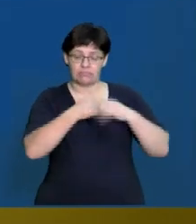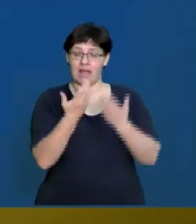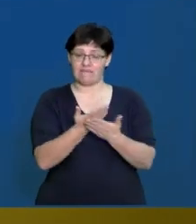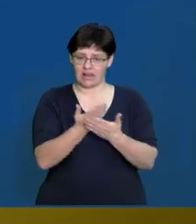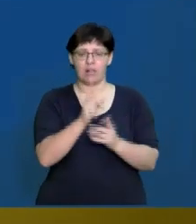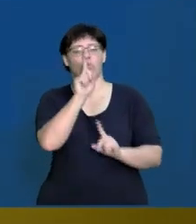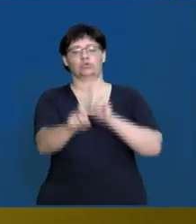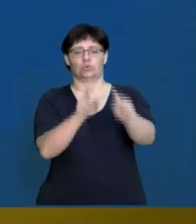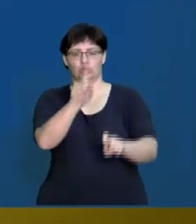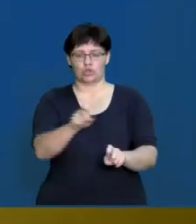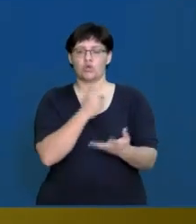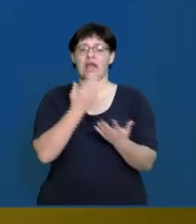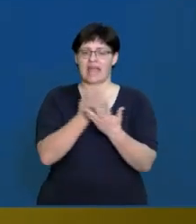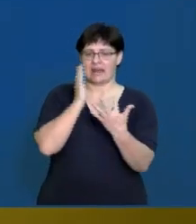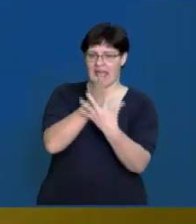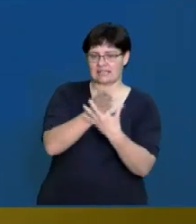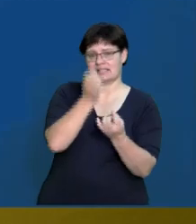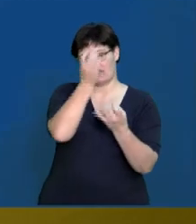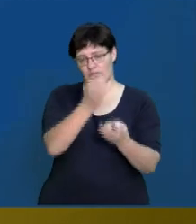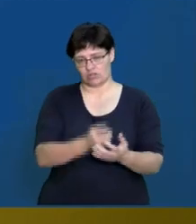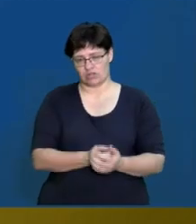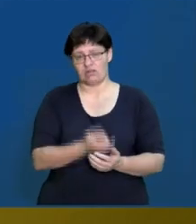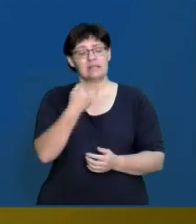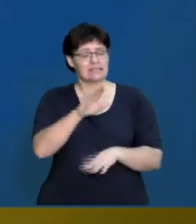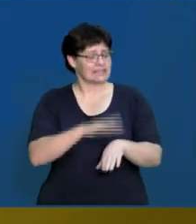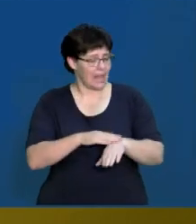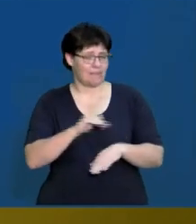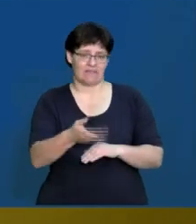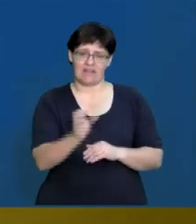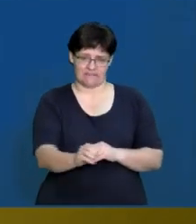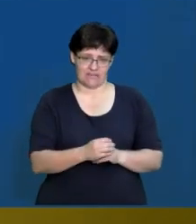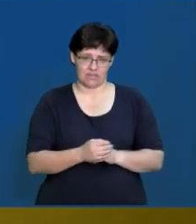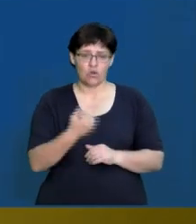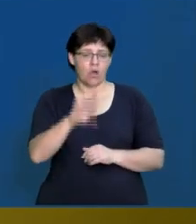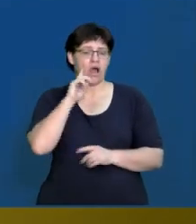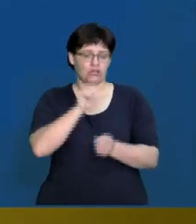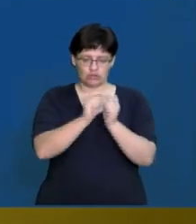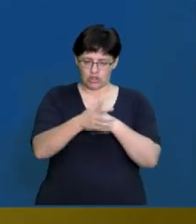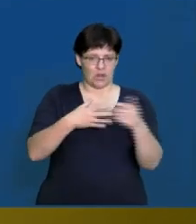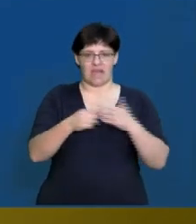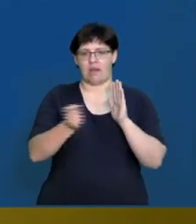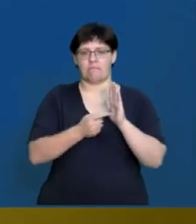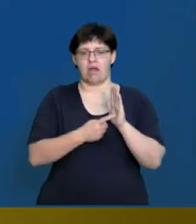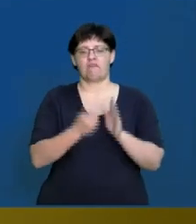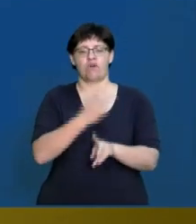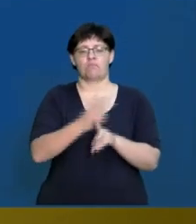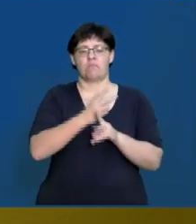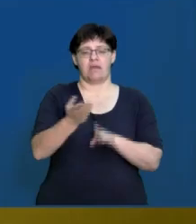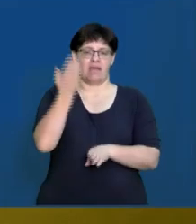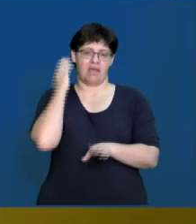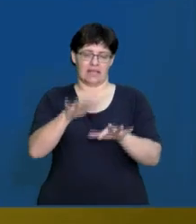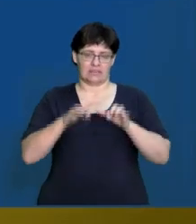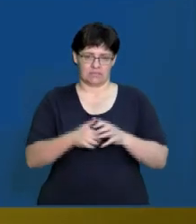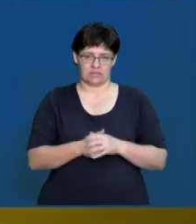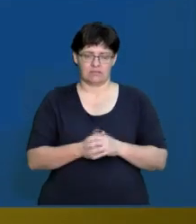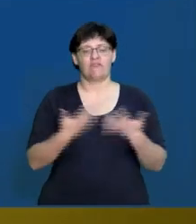any platform that has been made available for you guys to access information. There is still time. You guys can still change whatever mark you got